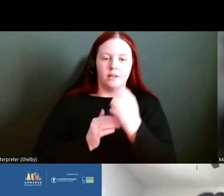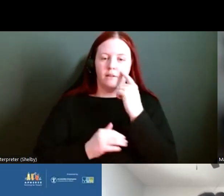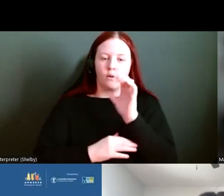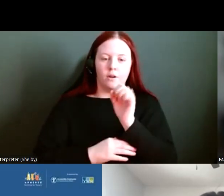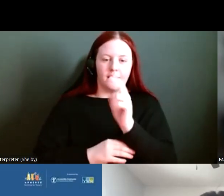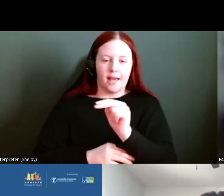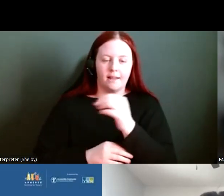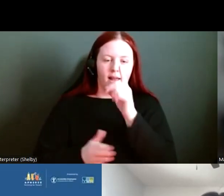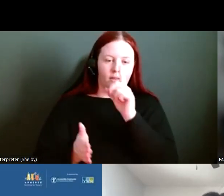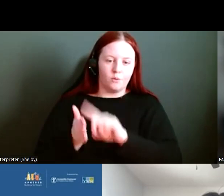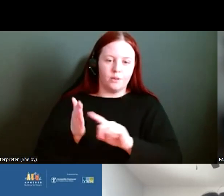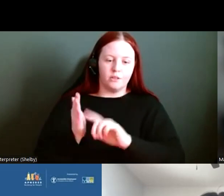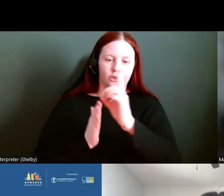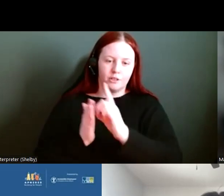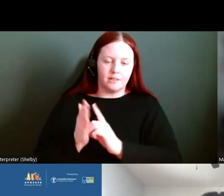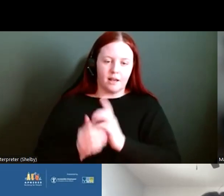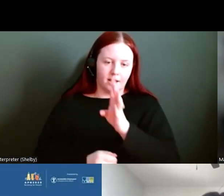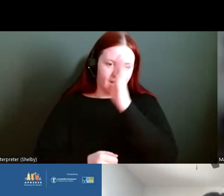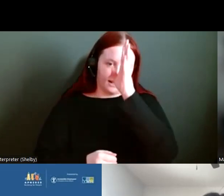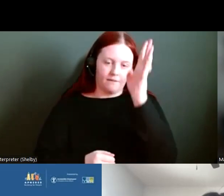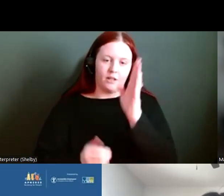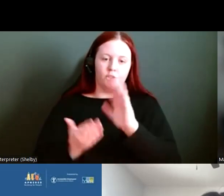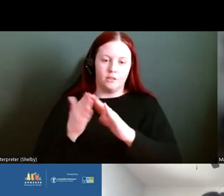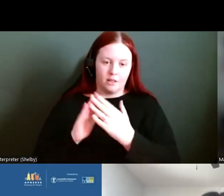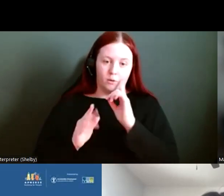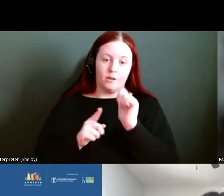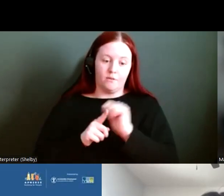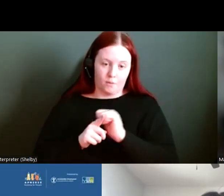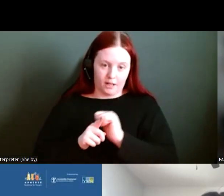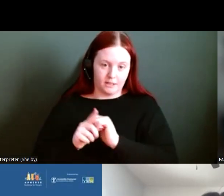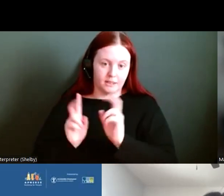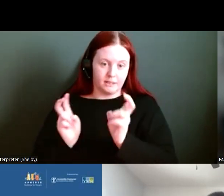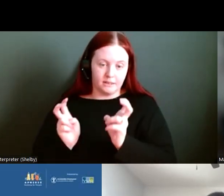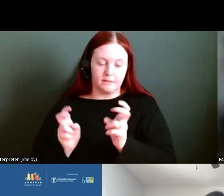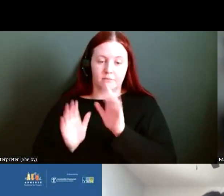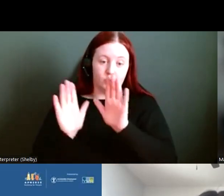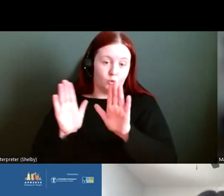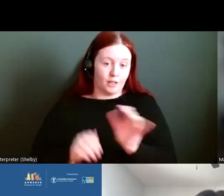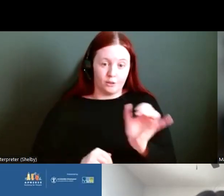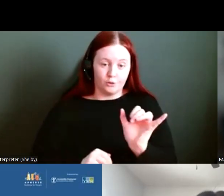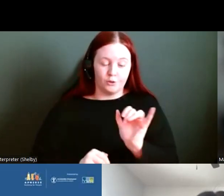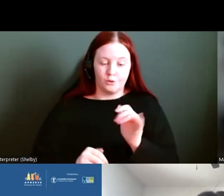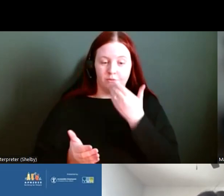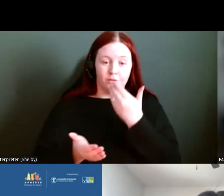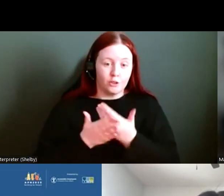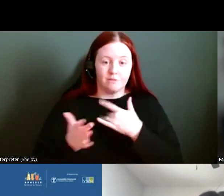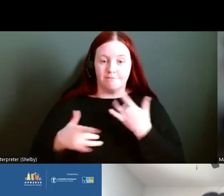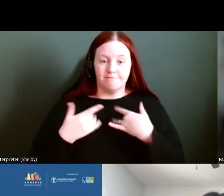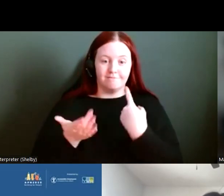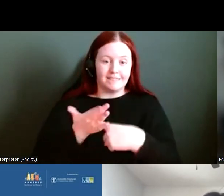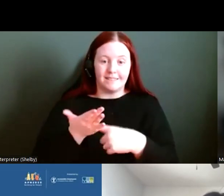Design and Innovation Community of Practice, which is always great. We get to have exciting conversations like